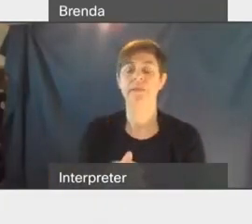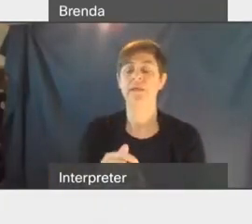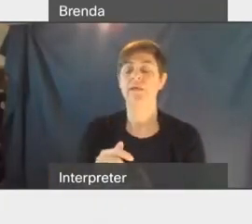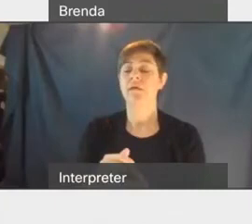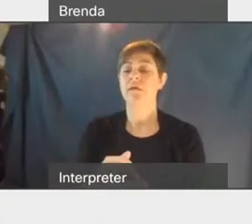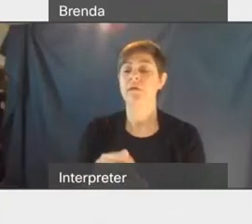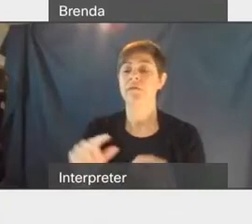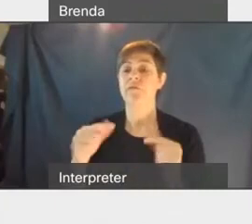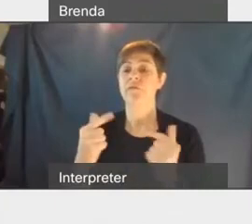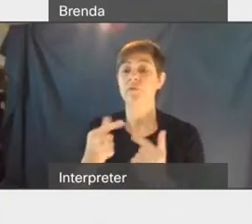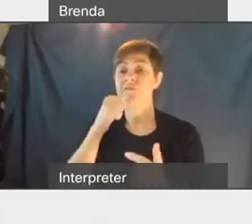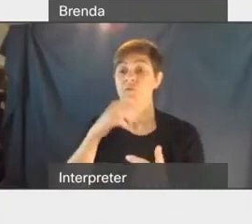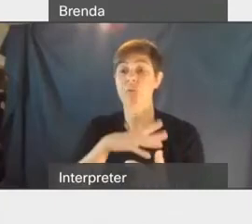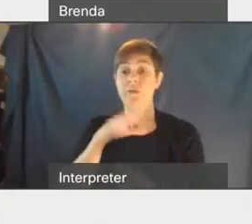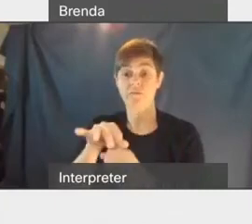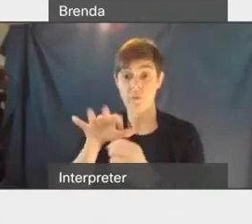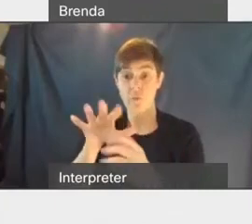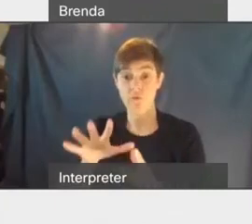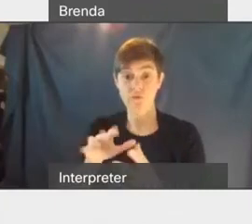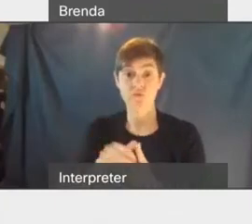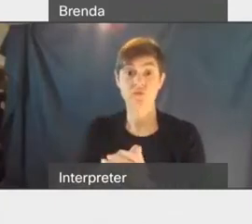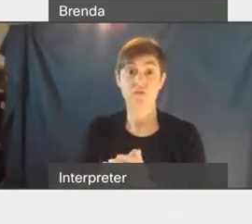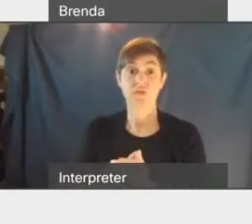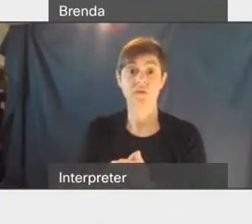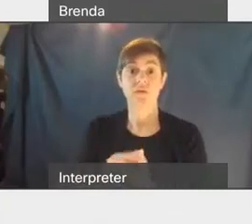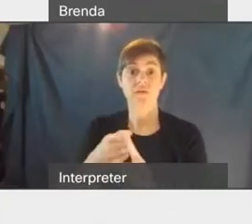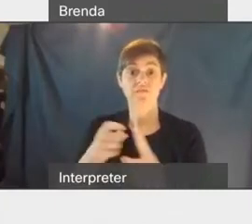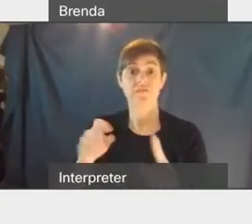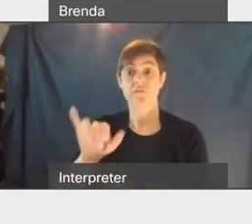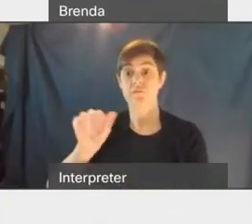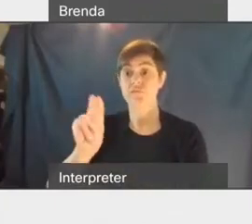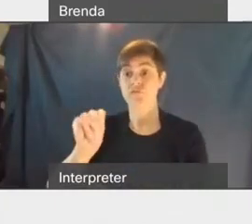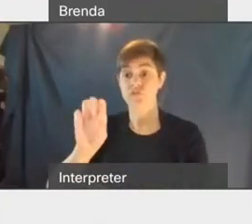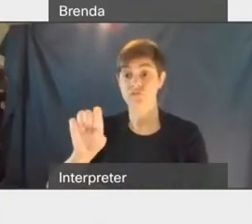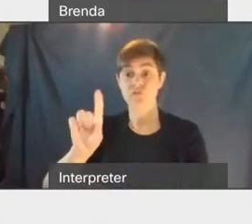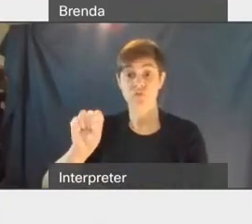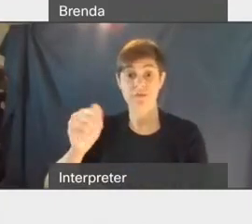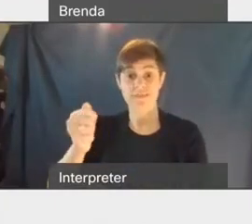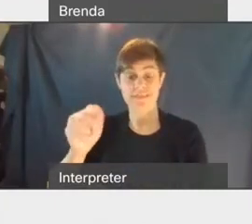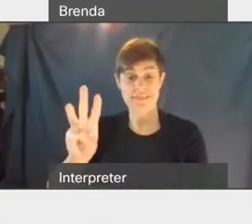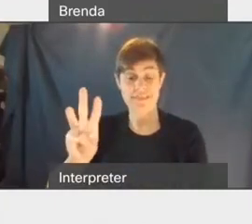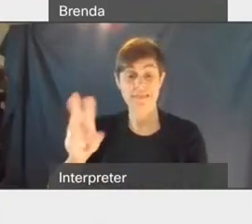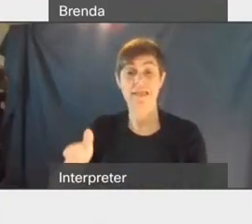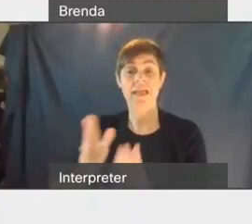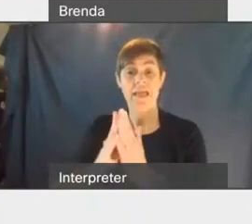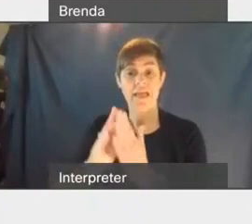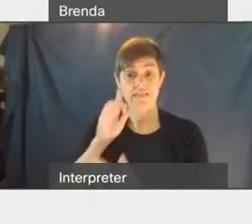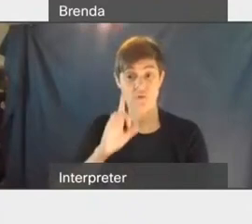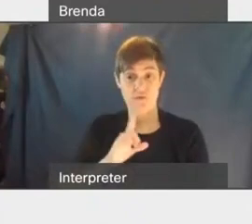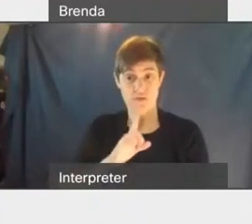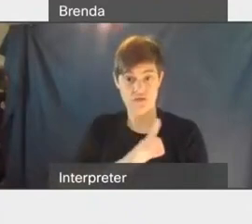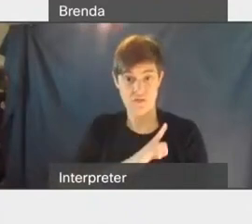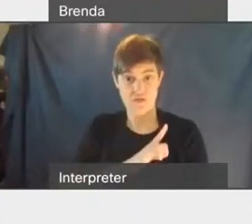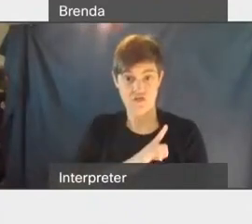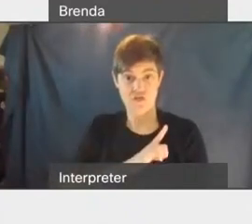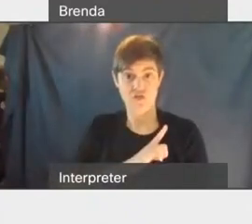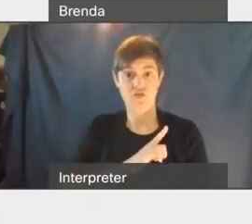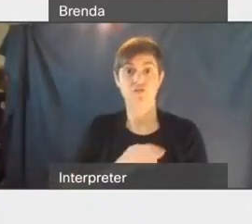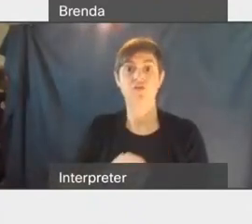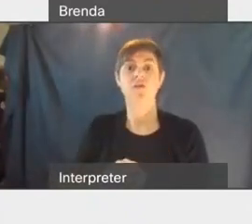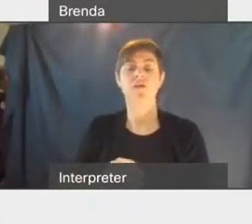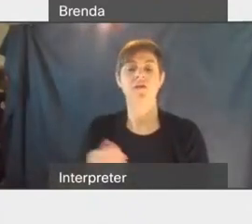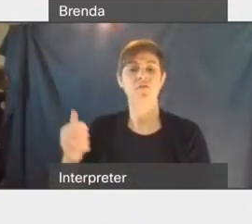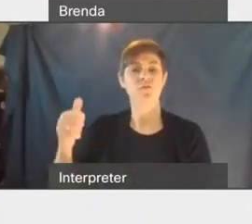Voters U.S. redistricting position of June 2016 calls for legislatures to, and I quote, explicitly